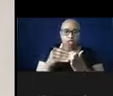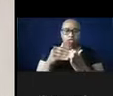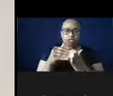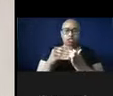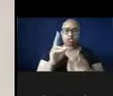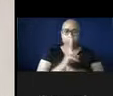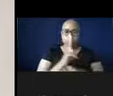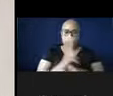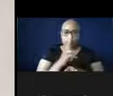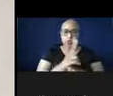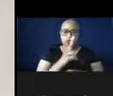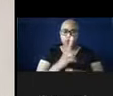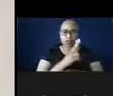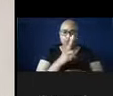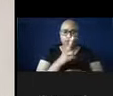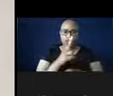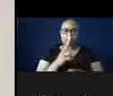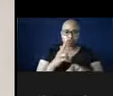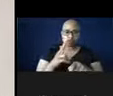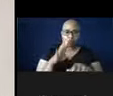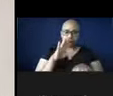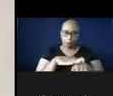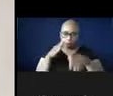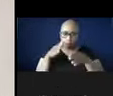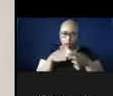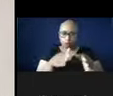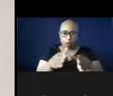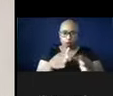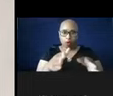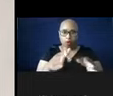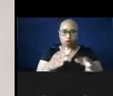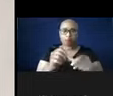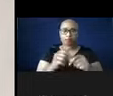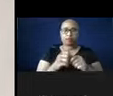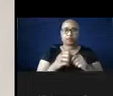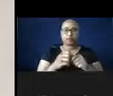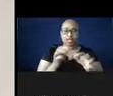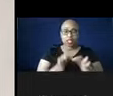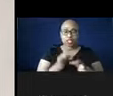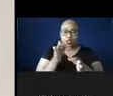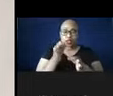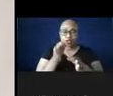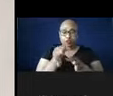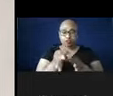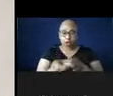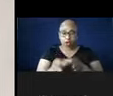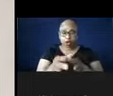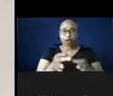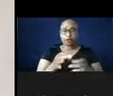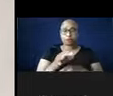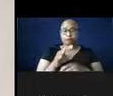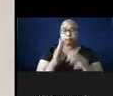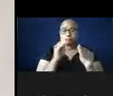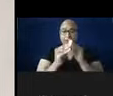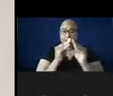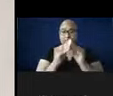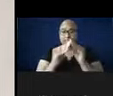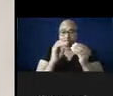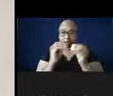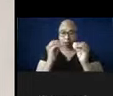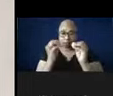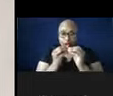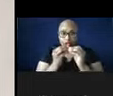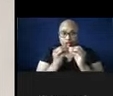roadway. I like to point to our deferred maintenance number, 600 million. Also,